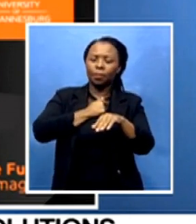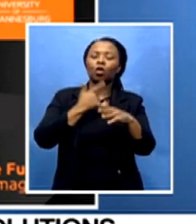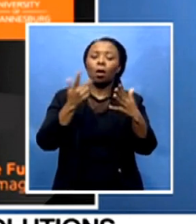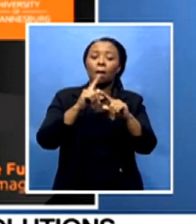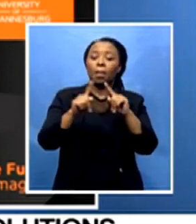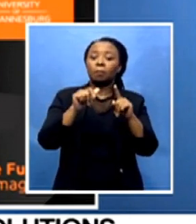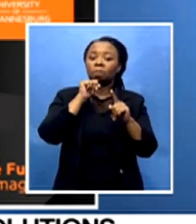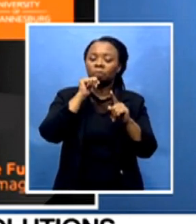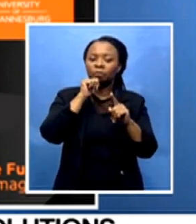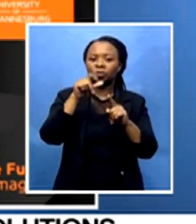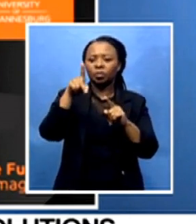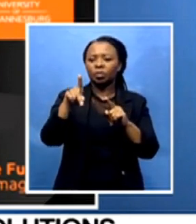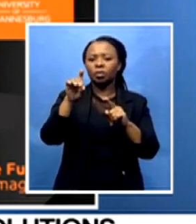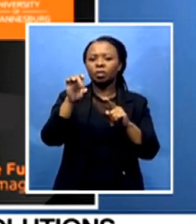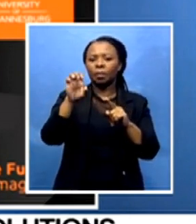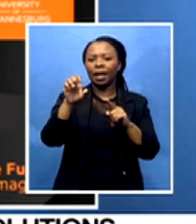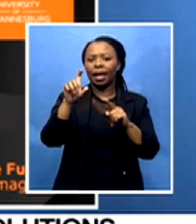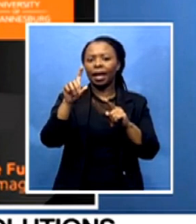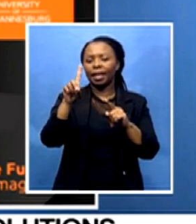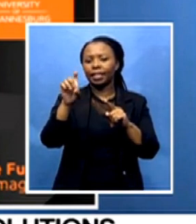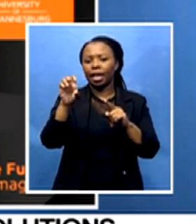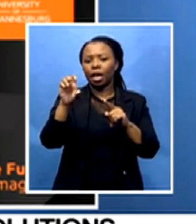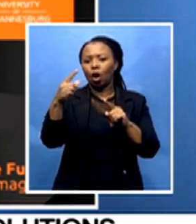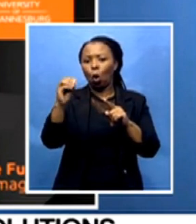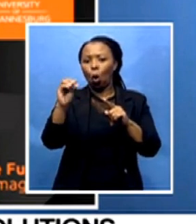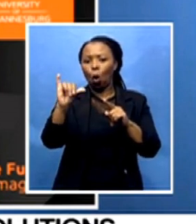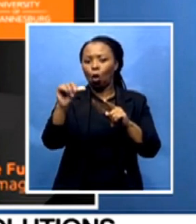was mentioned also by the minister, and